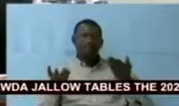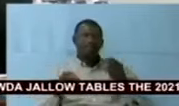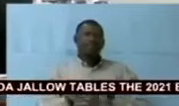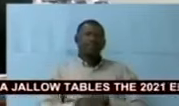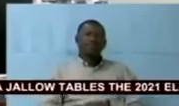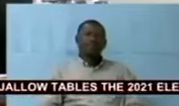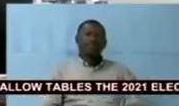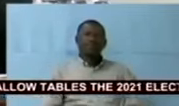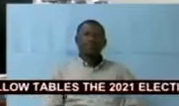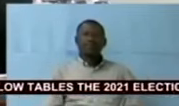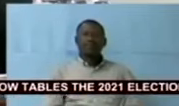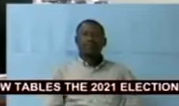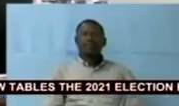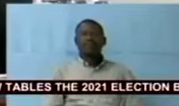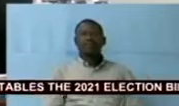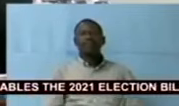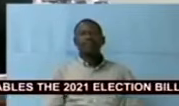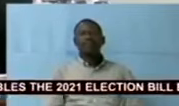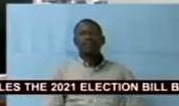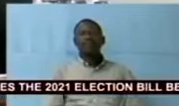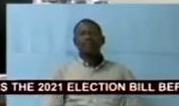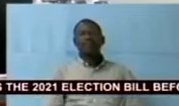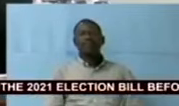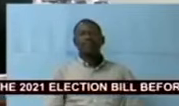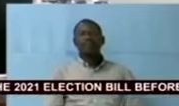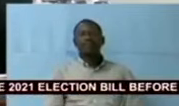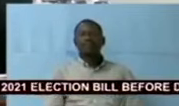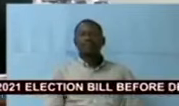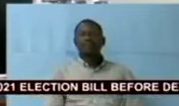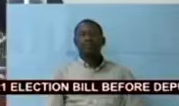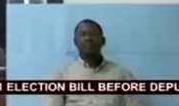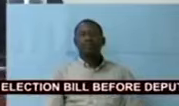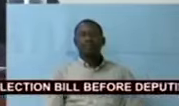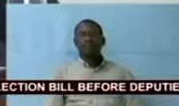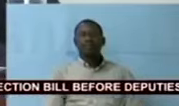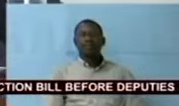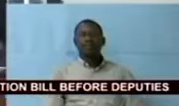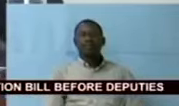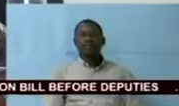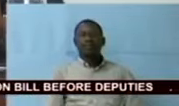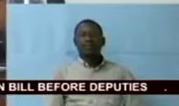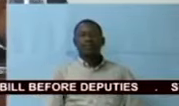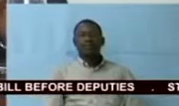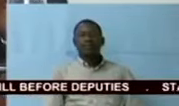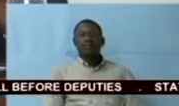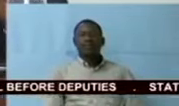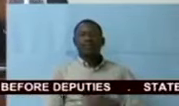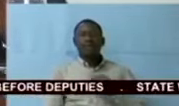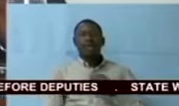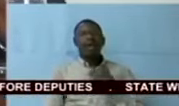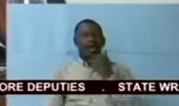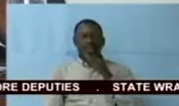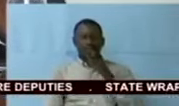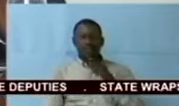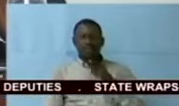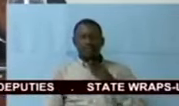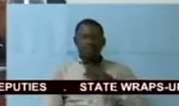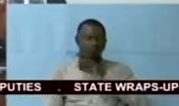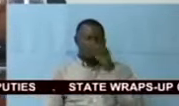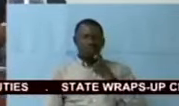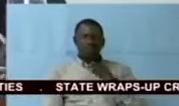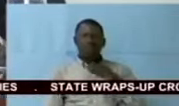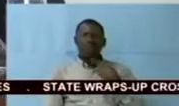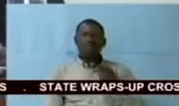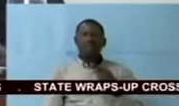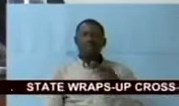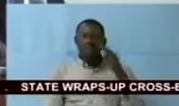sankam bundala obatala lete le kito kundu. I asked this question just mainly for the purposes of our recommendation. Jalilo me asabu